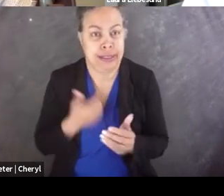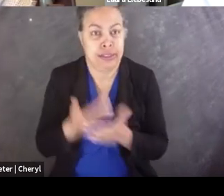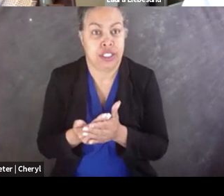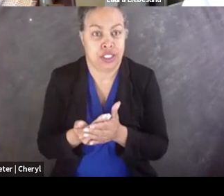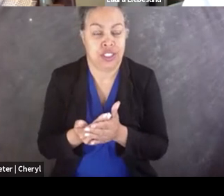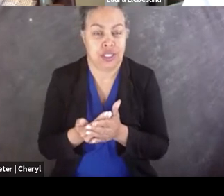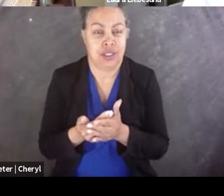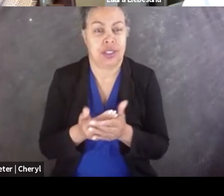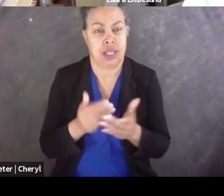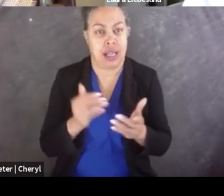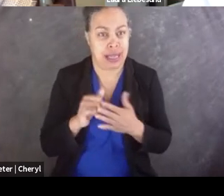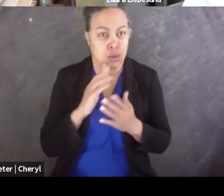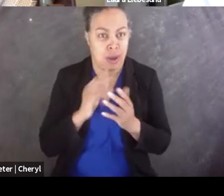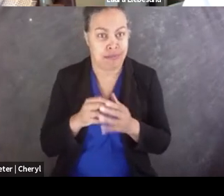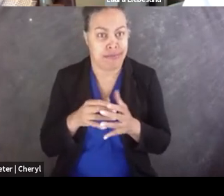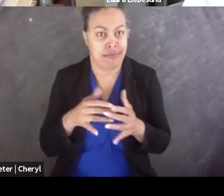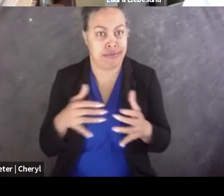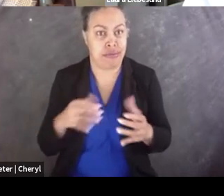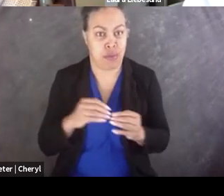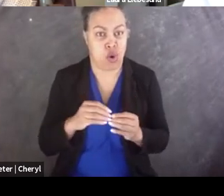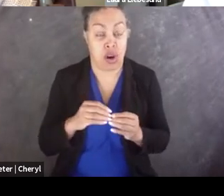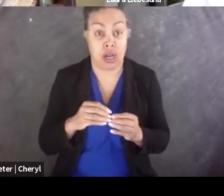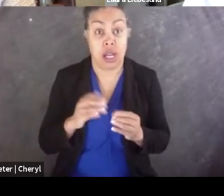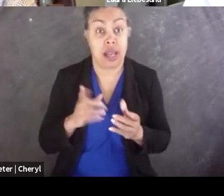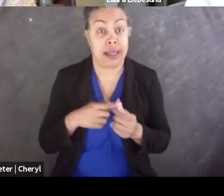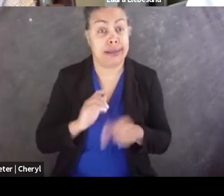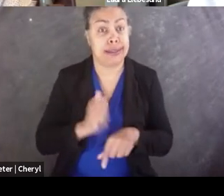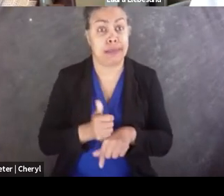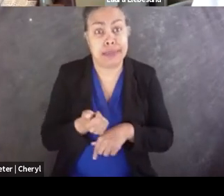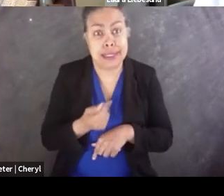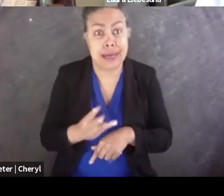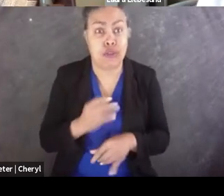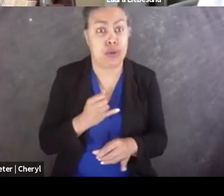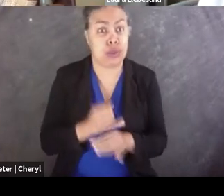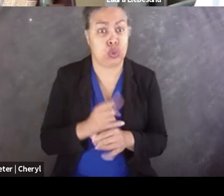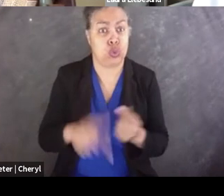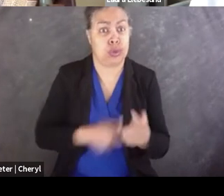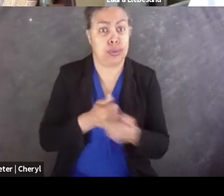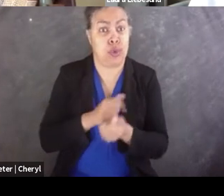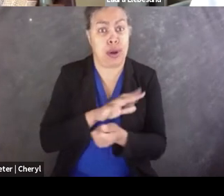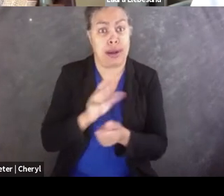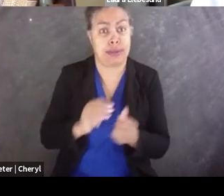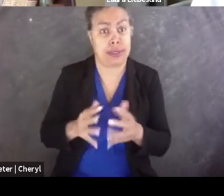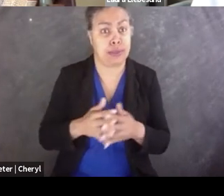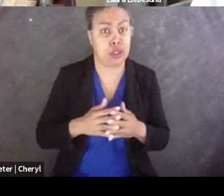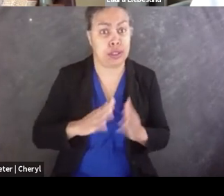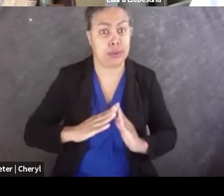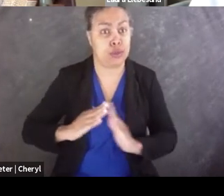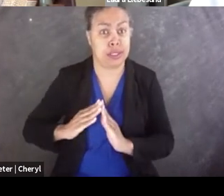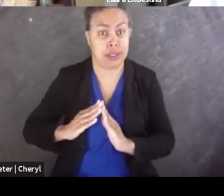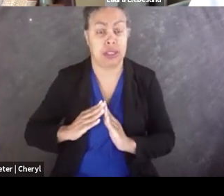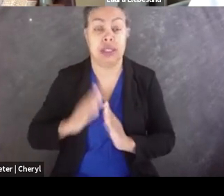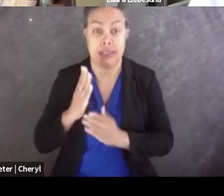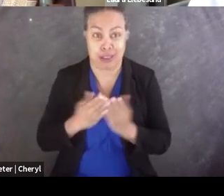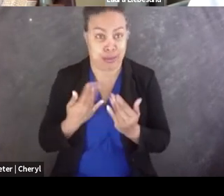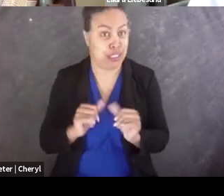population, a number of different institutions were established to support the African-American community that remained in the